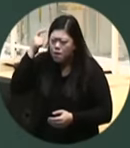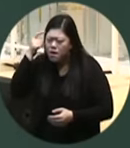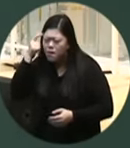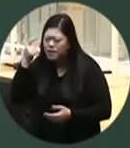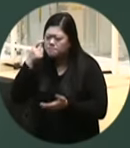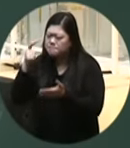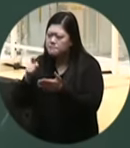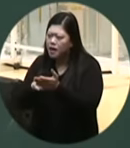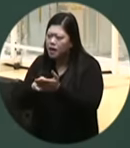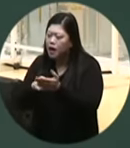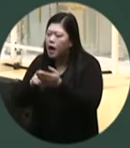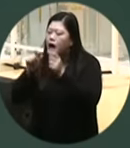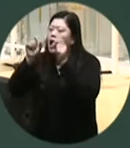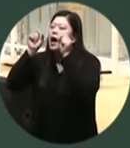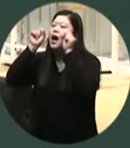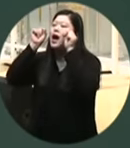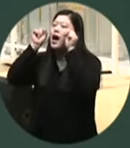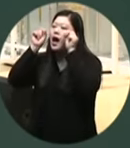open.